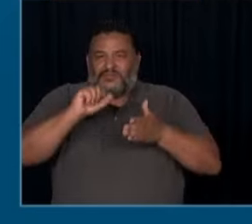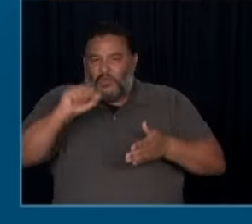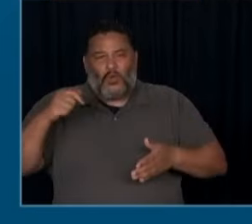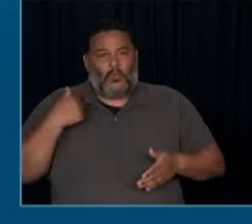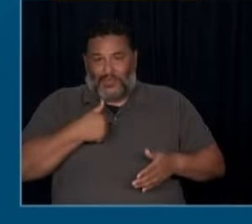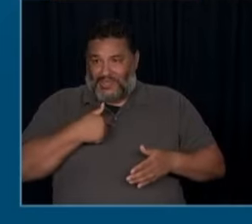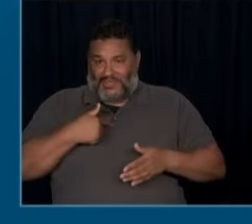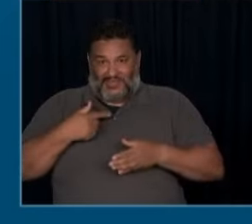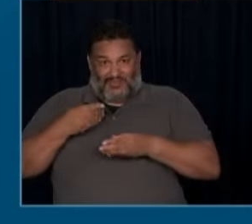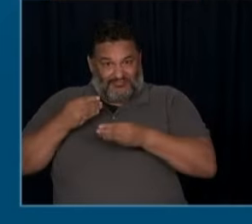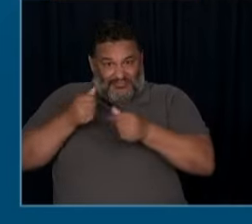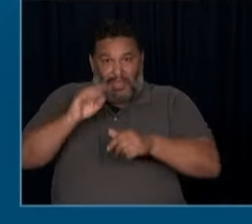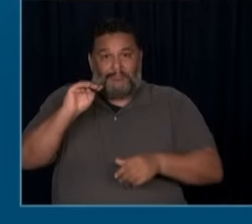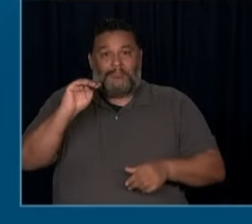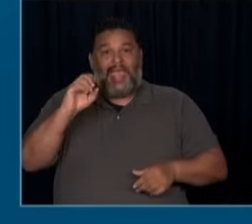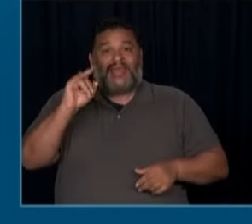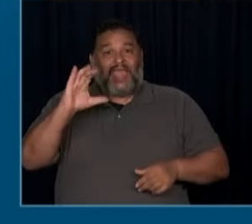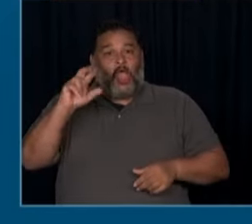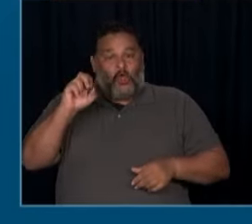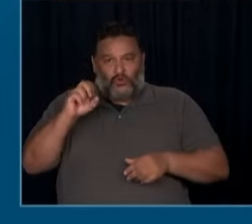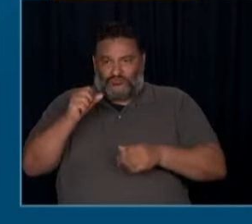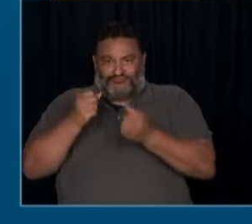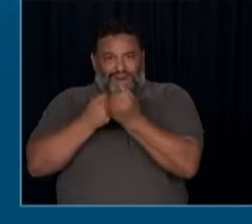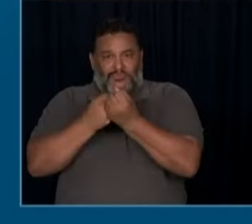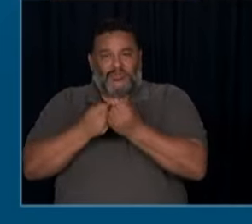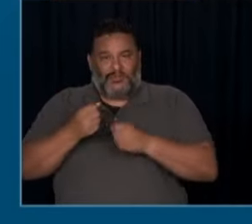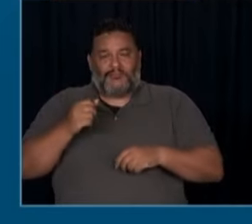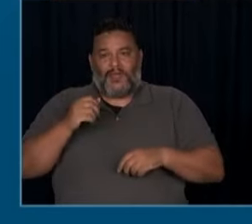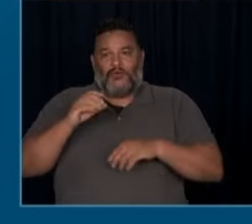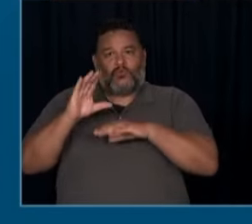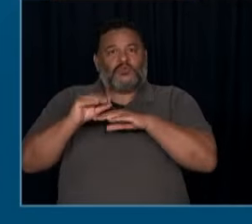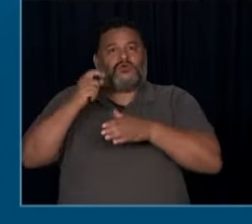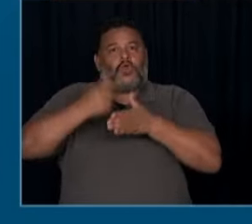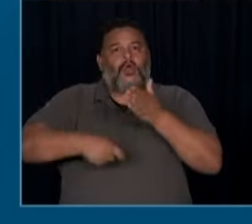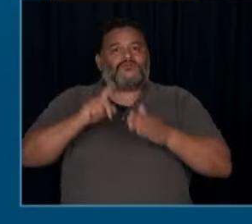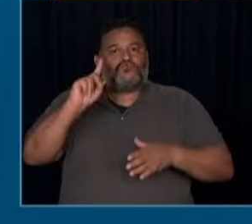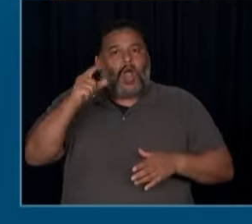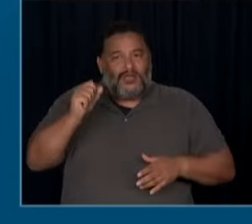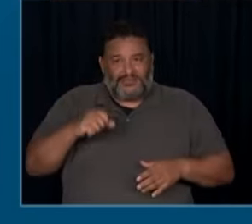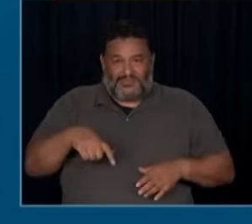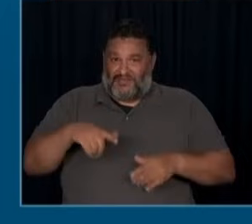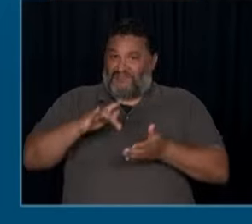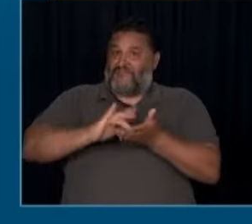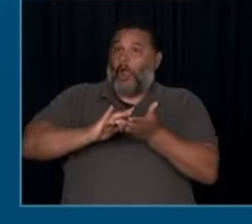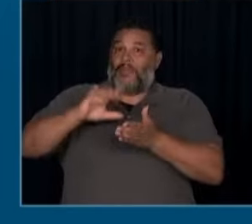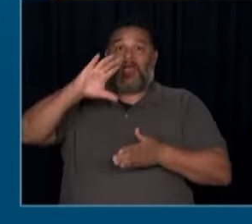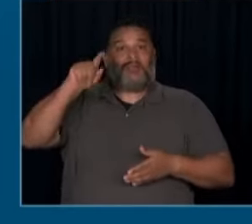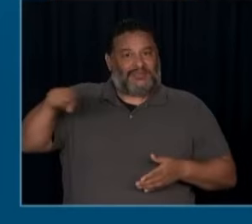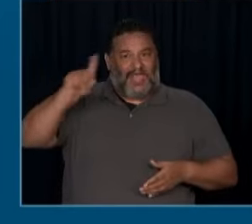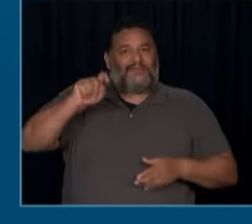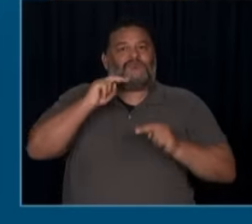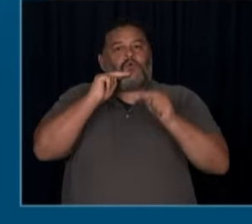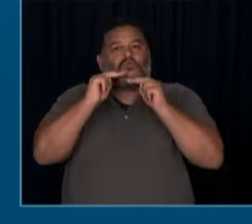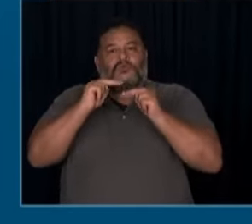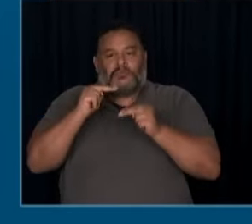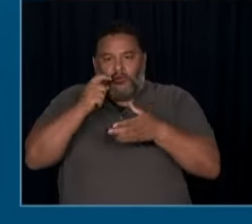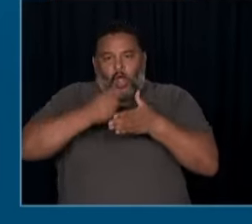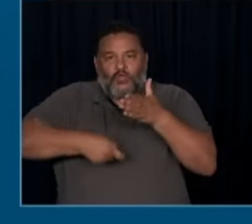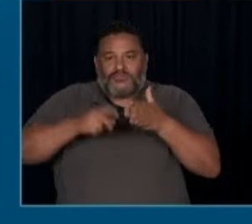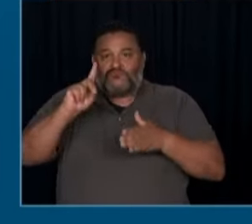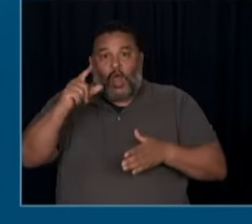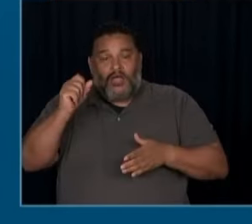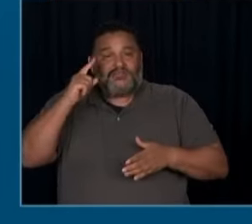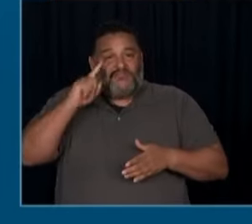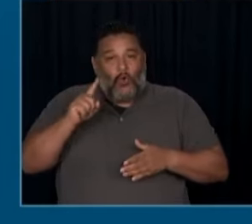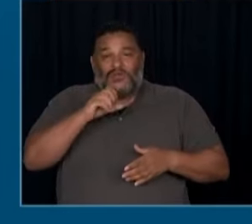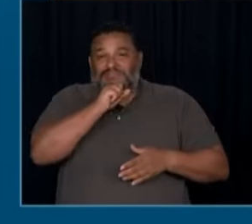Medicare by negotiating for drugs. For the first time, our pharma has to negotiate for the cost of drugs to our seniors.